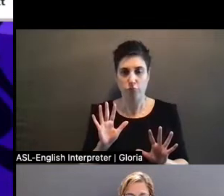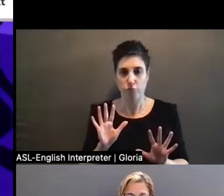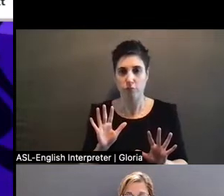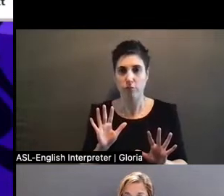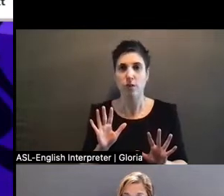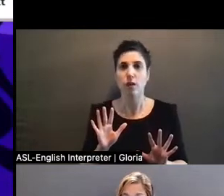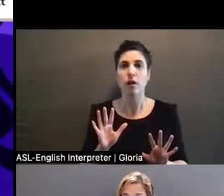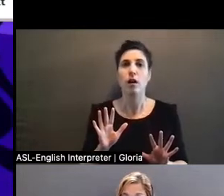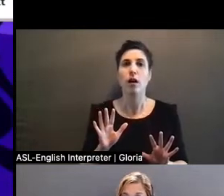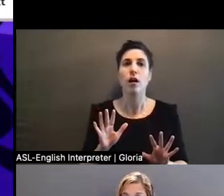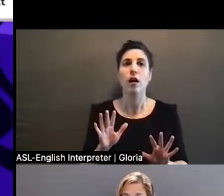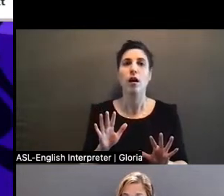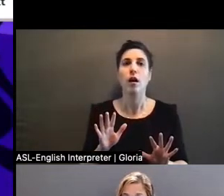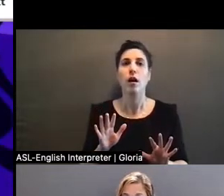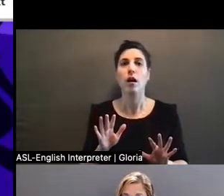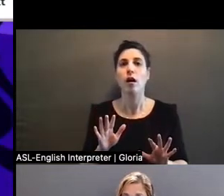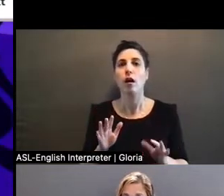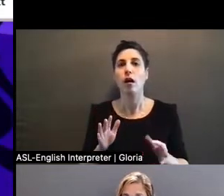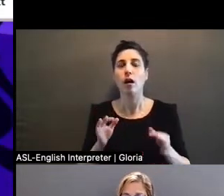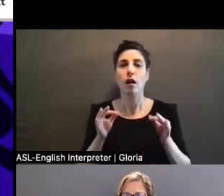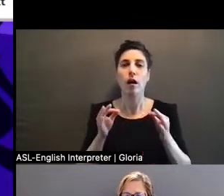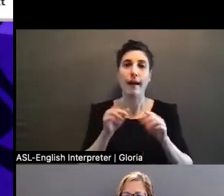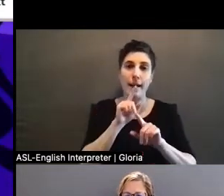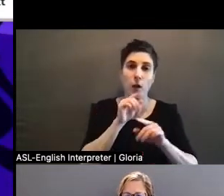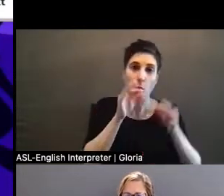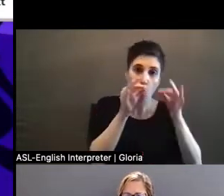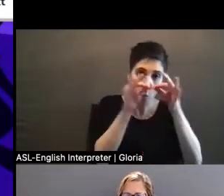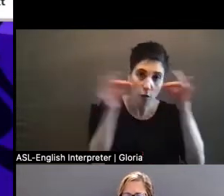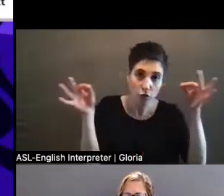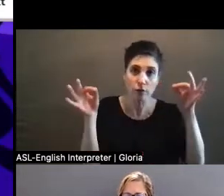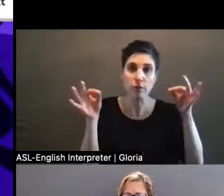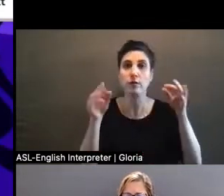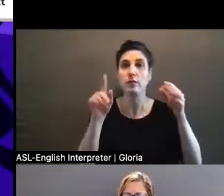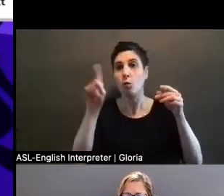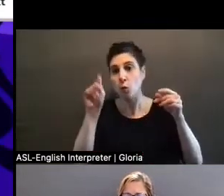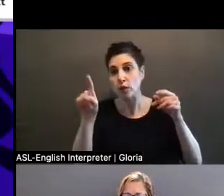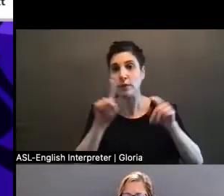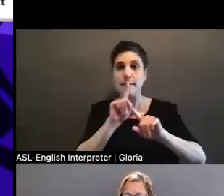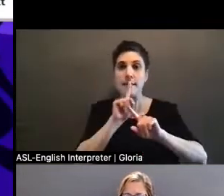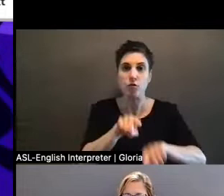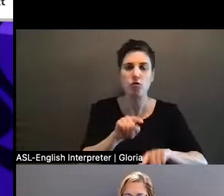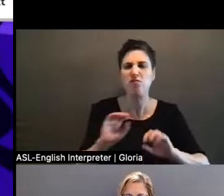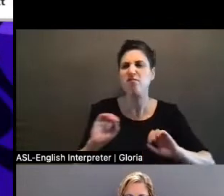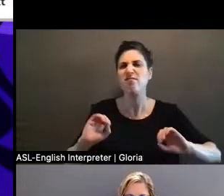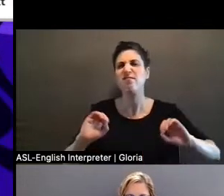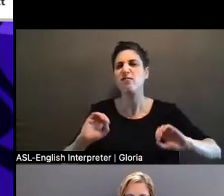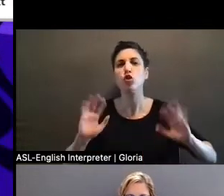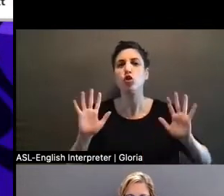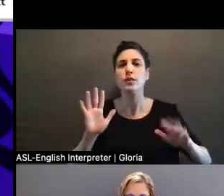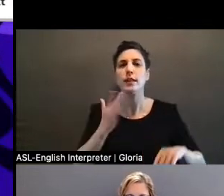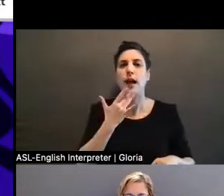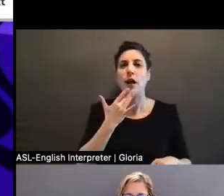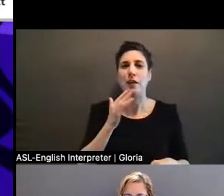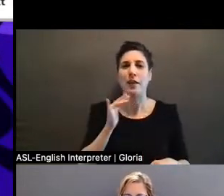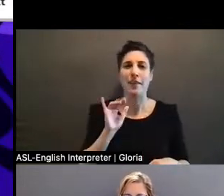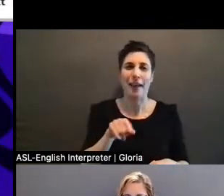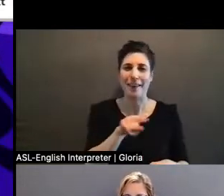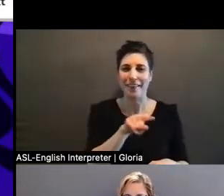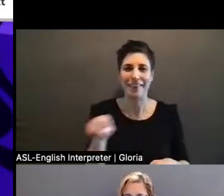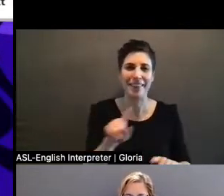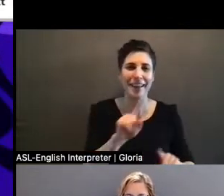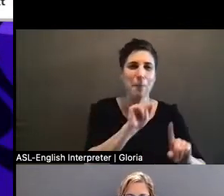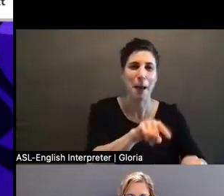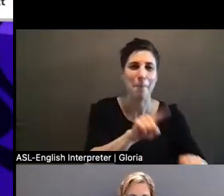the questions or the answers for each. Excellent. So we can already see